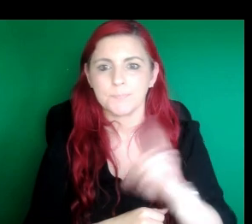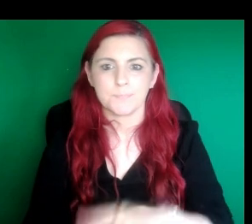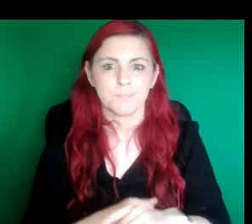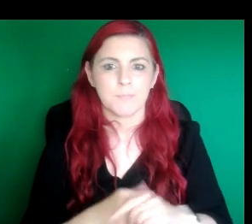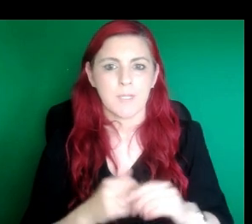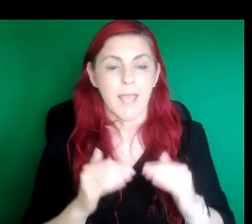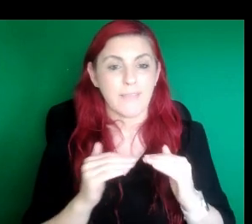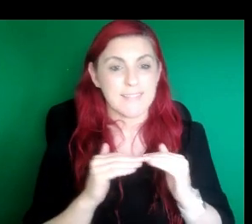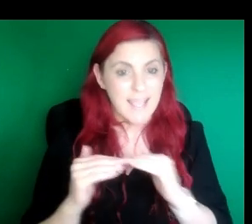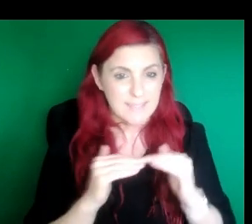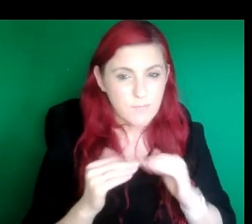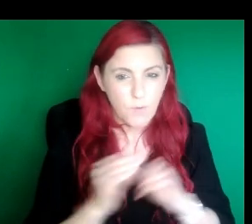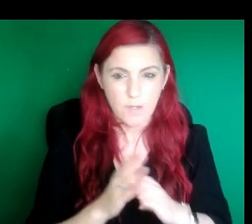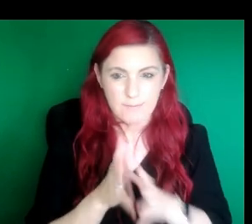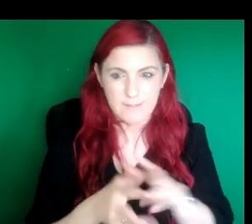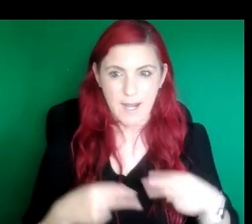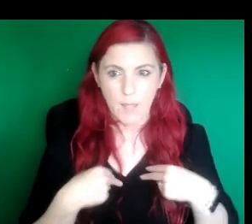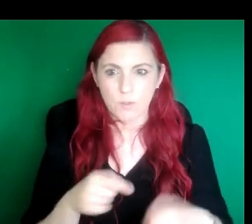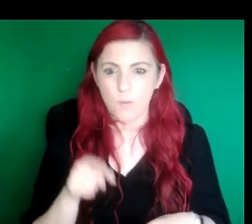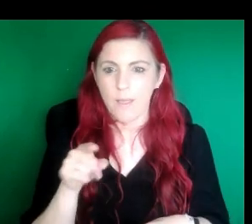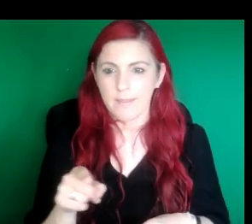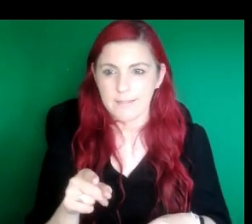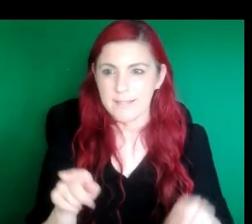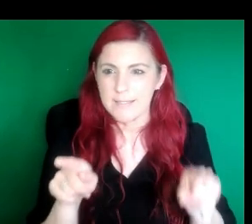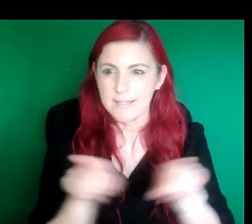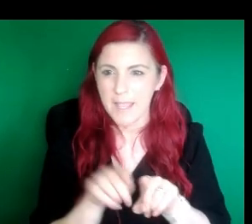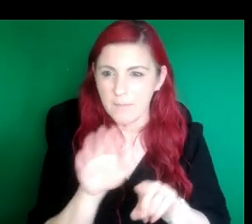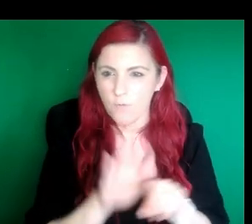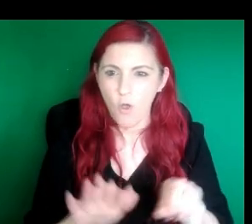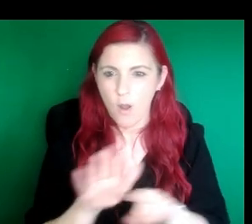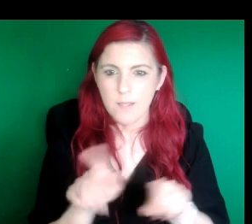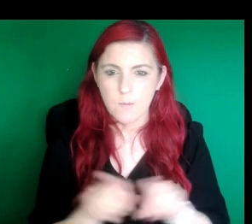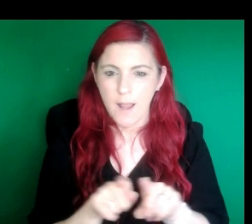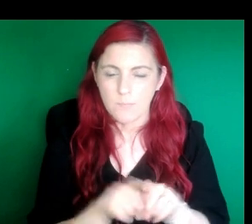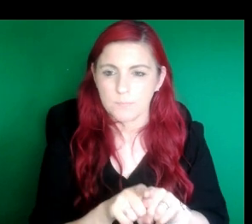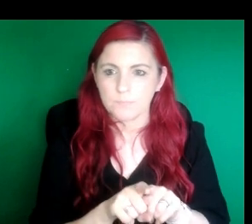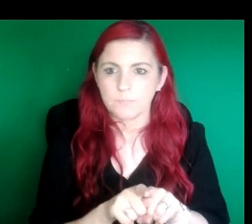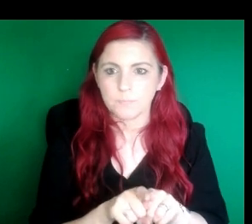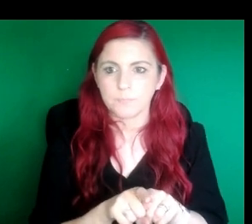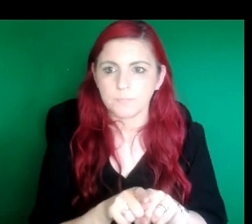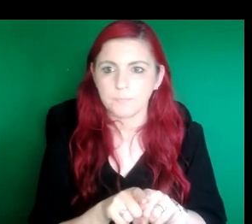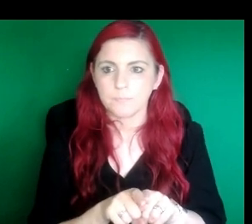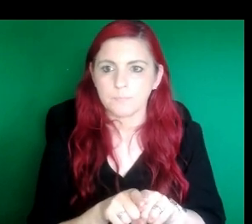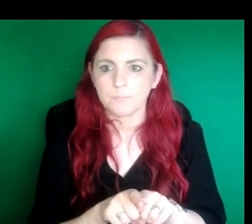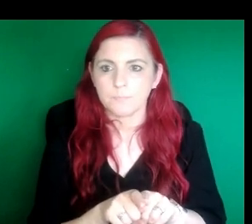And then status for sign language. This is pretty common that the laws try to do, like to provide status.